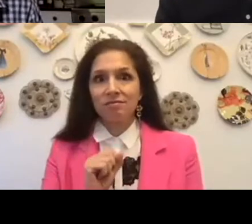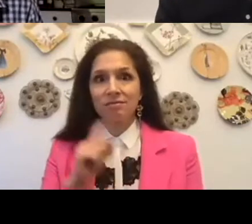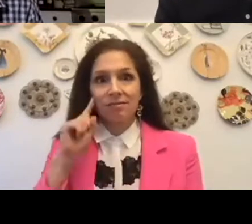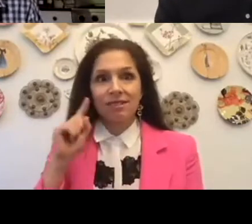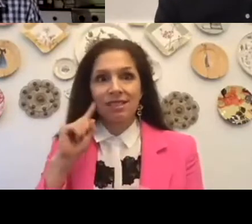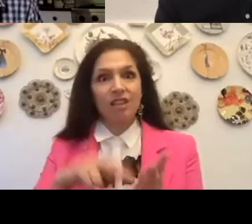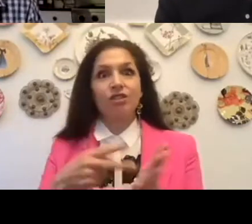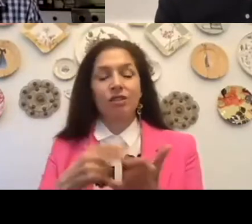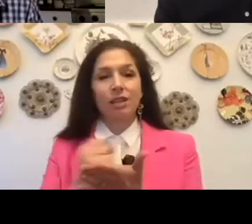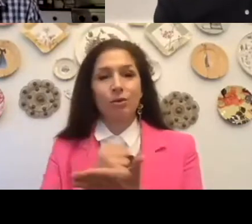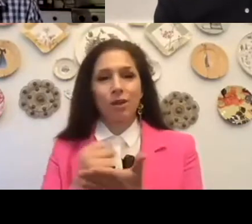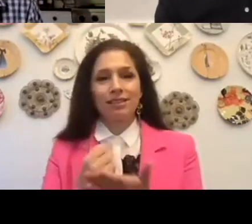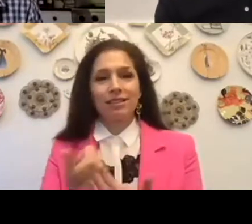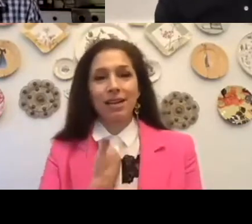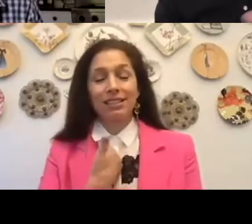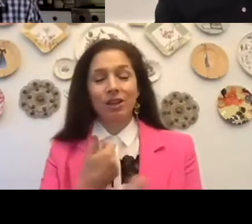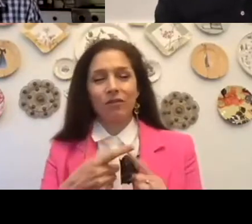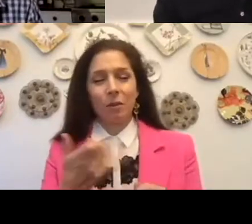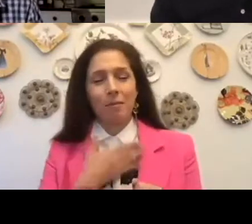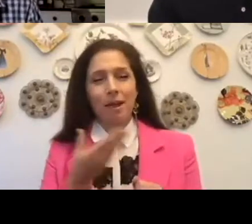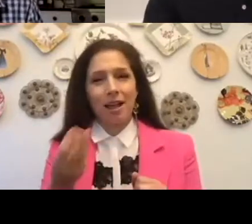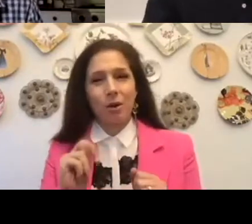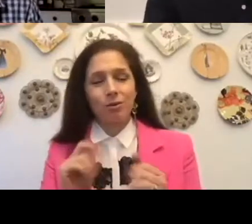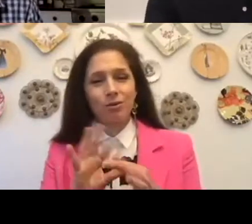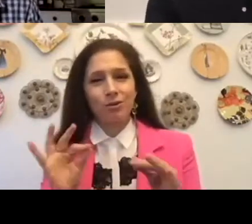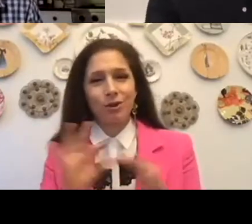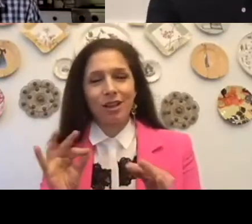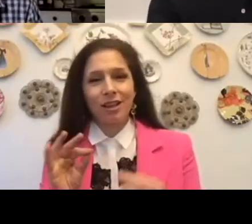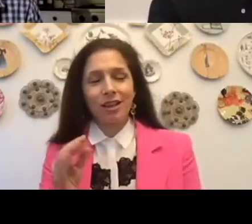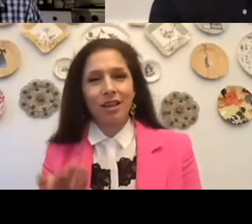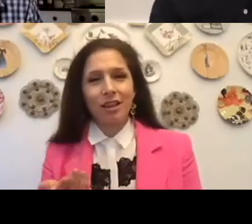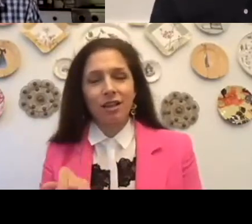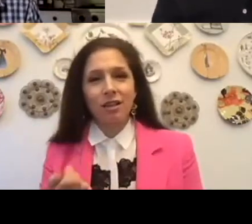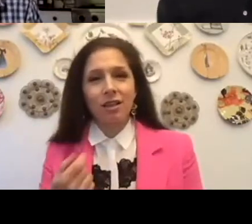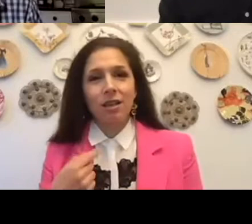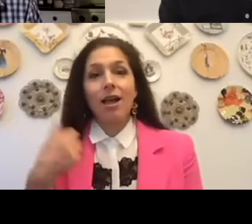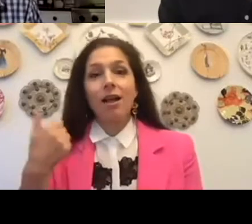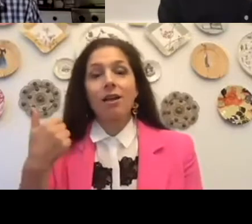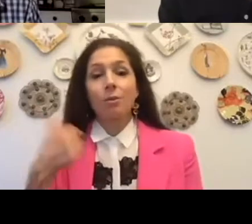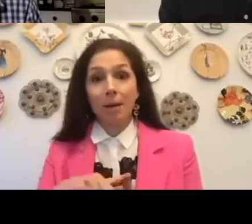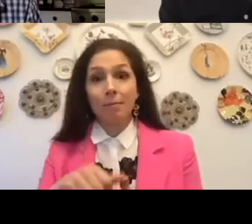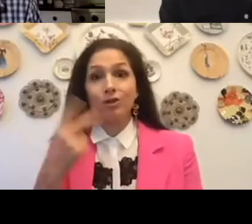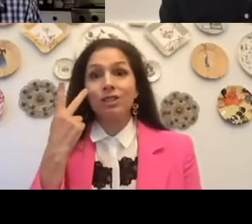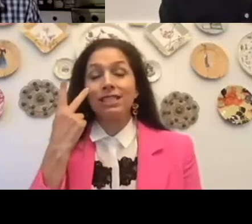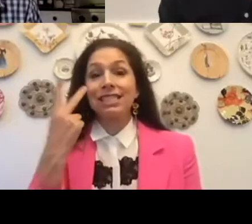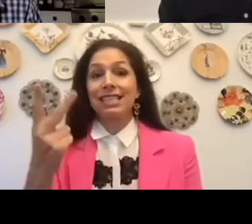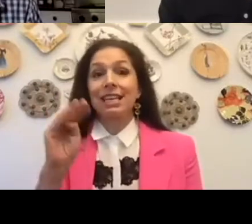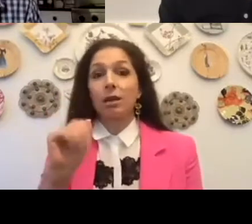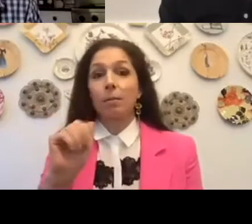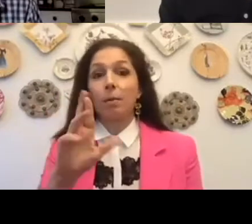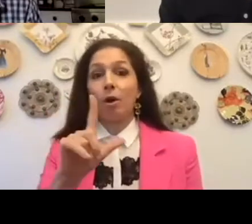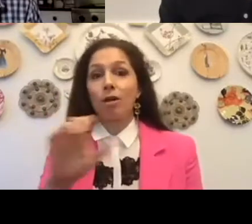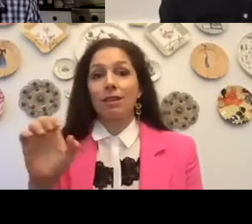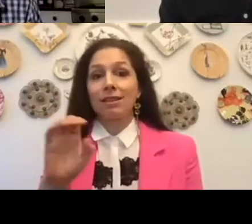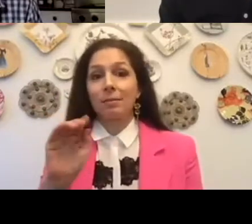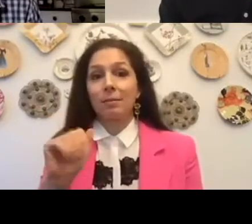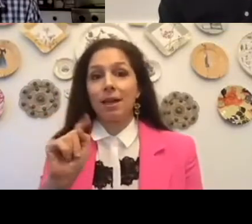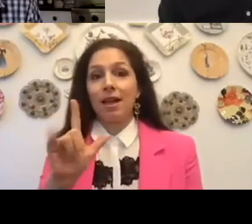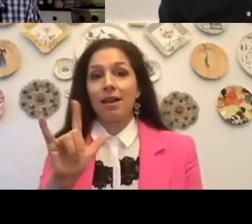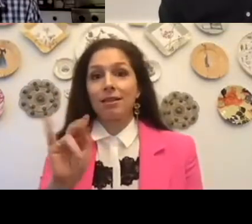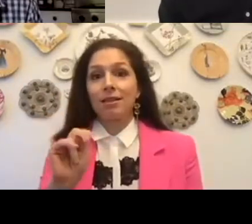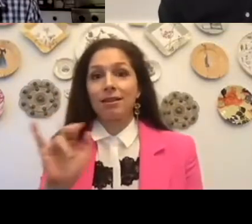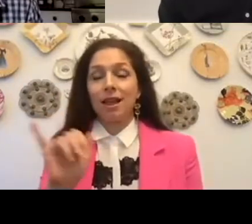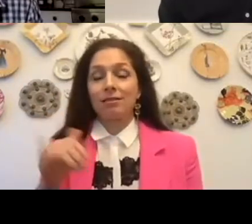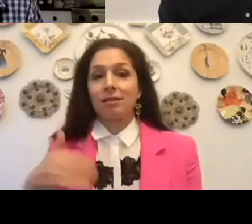up. And so I intentionally erased myself from my own stories. And I remember seeing